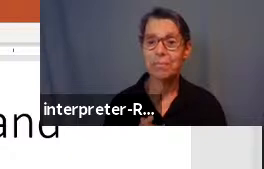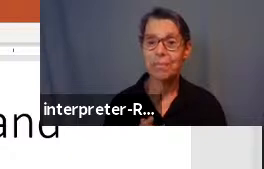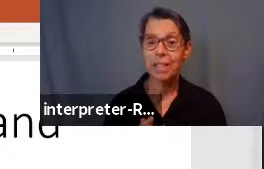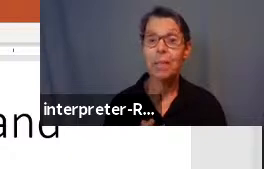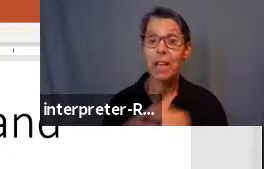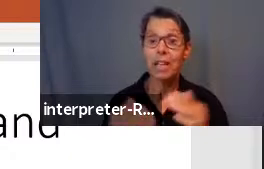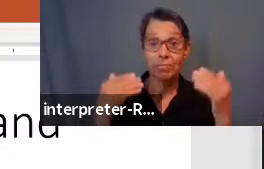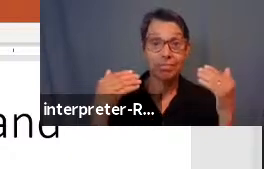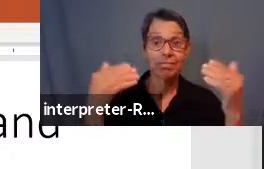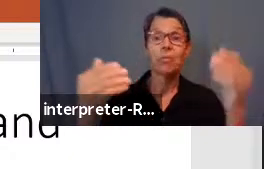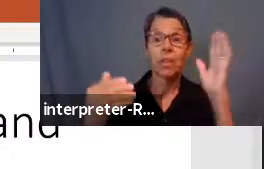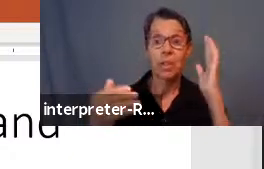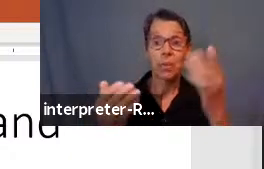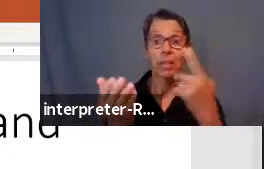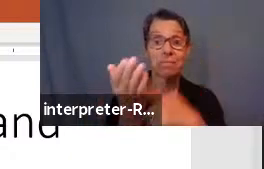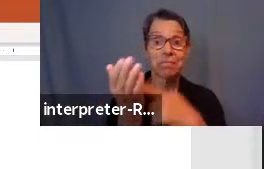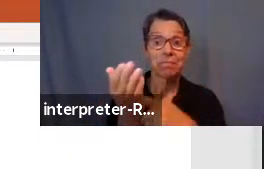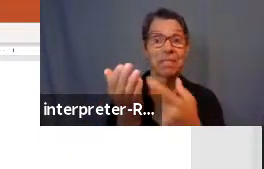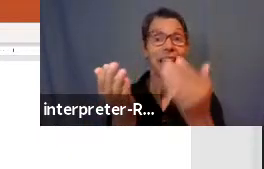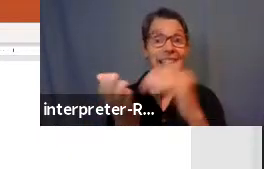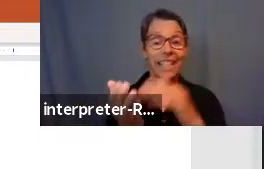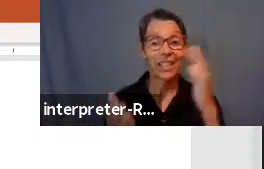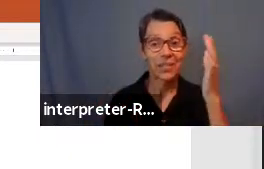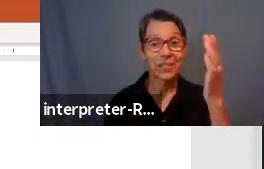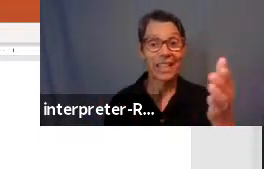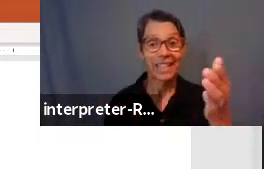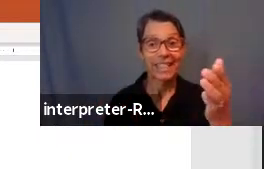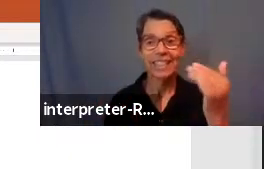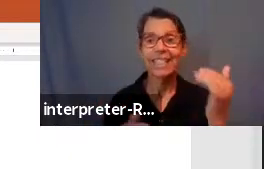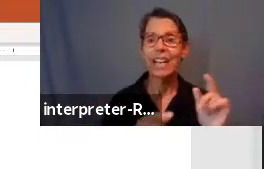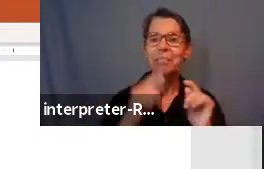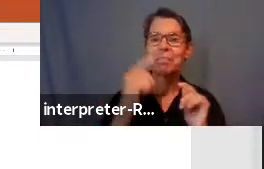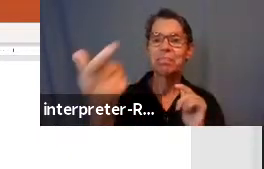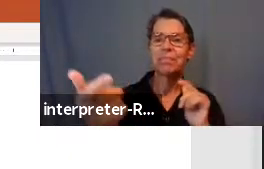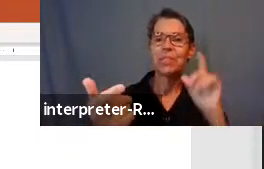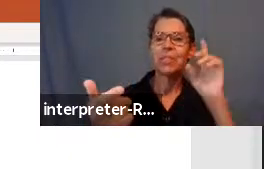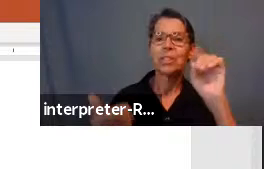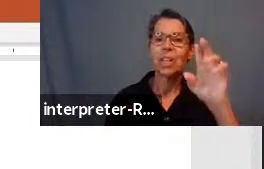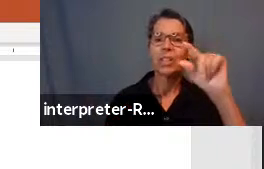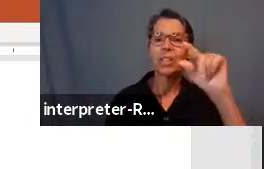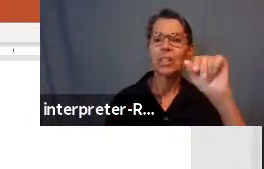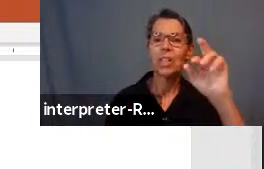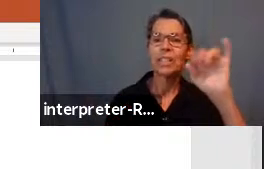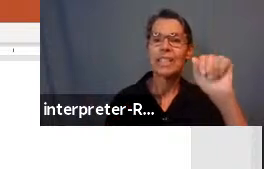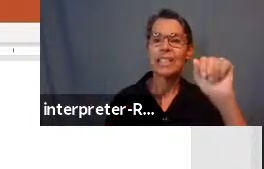forward. And with that, I'll hand it to Dr. Garcia to close by talking about the PAVE grants.